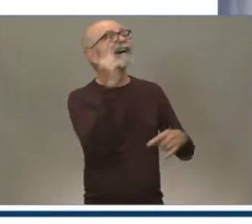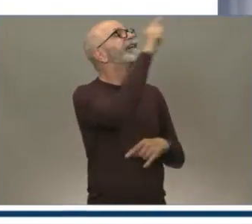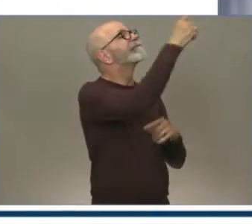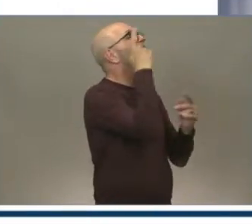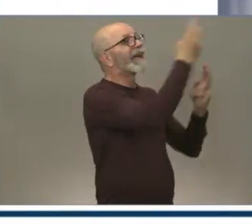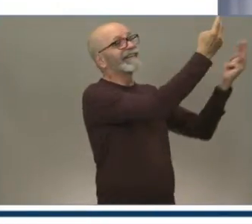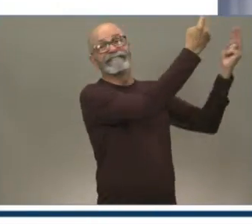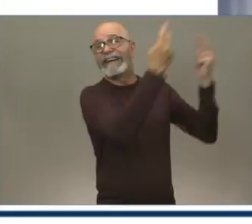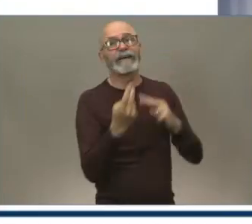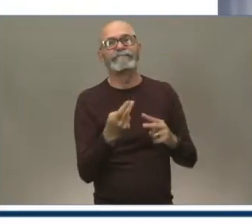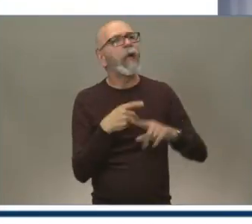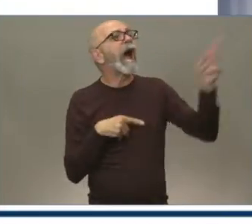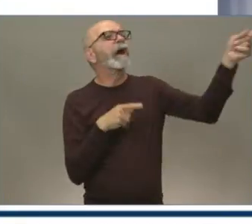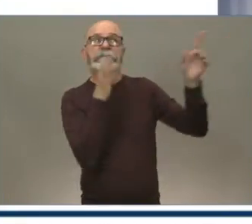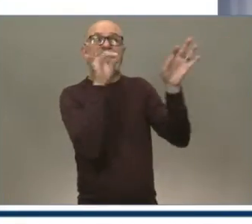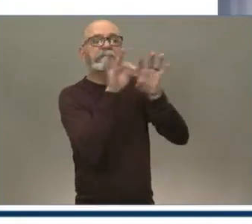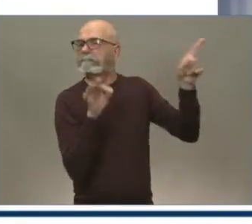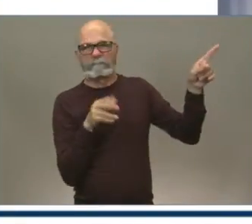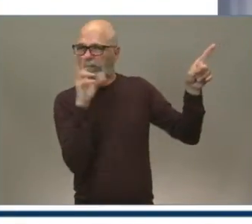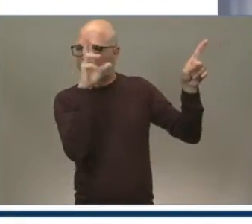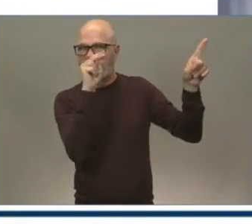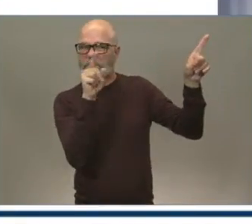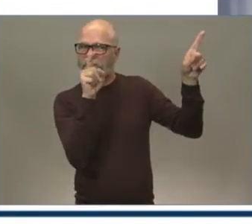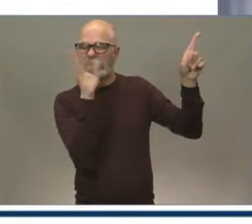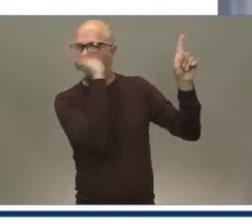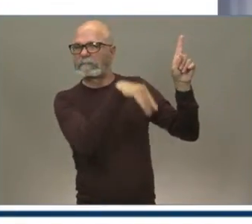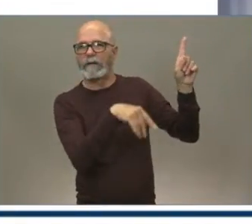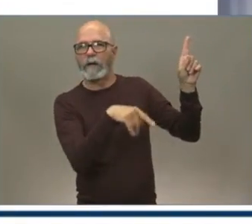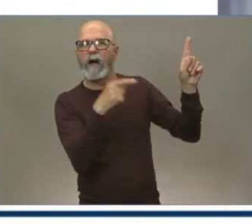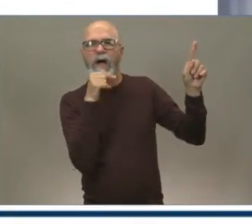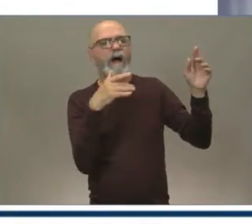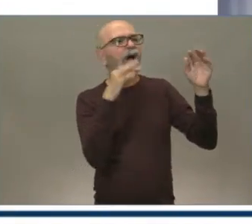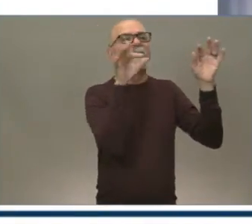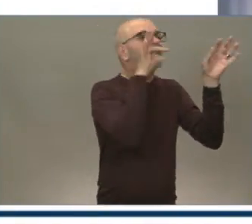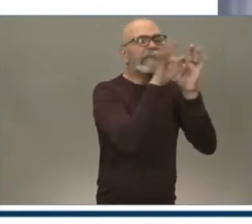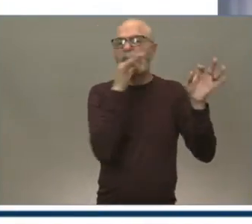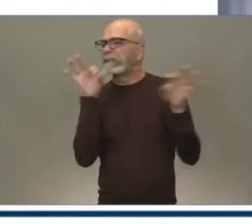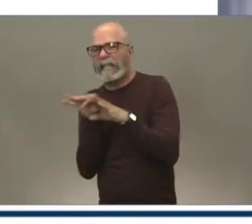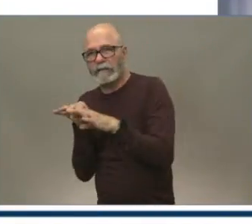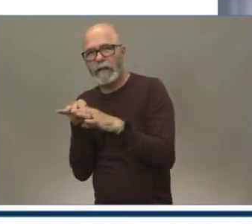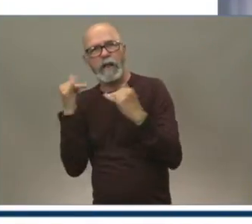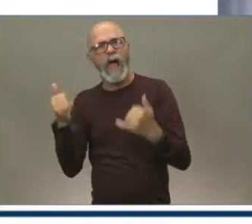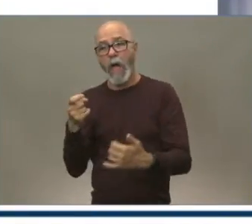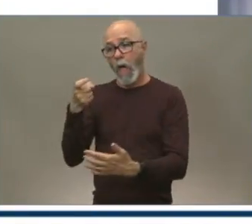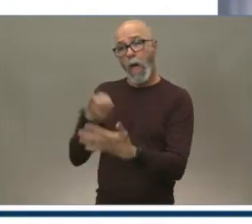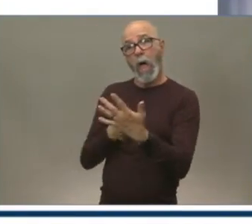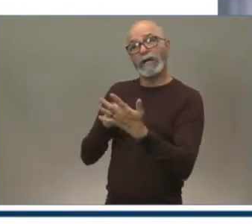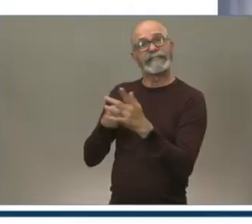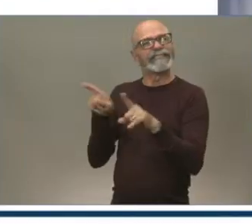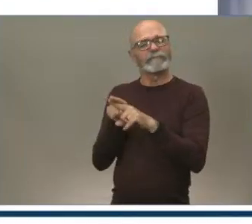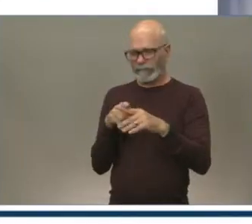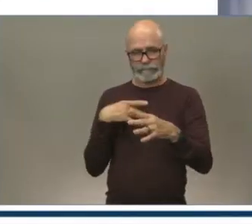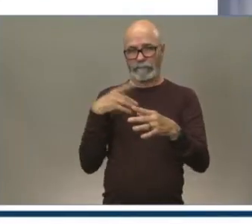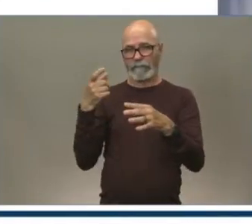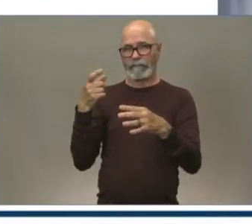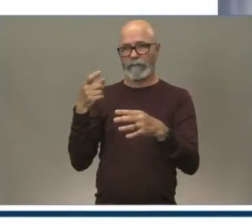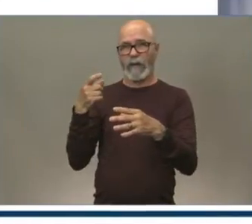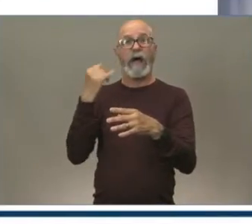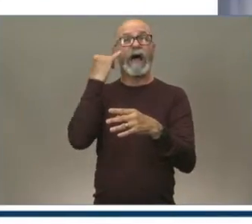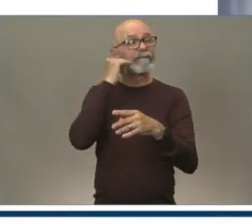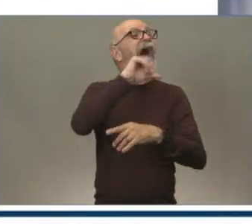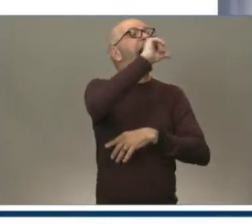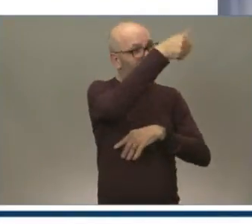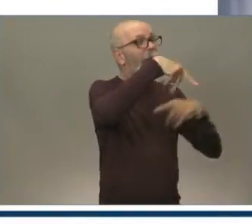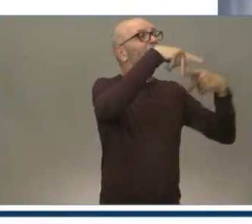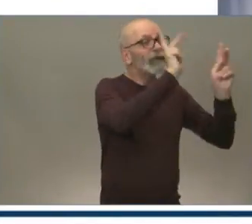group of people. Yeah, I'm a hockey fan. I'm not happy with the decision, but we have to put public safety first.